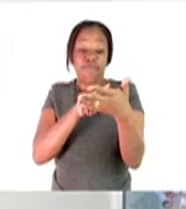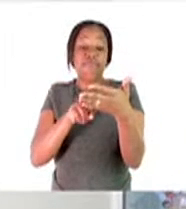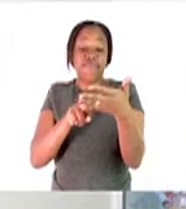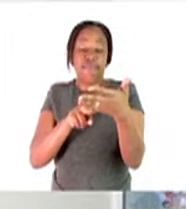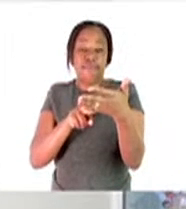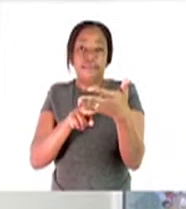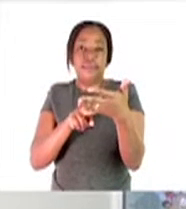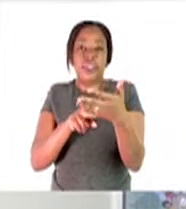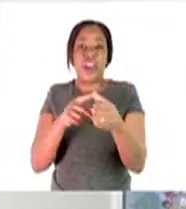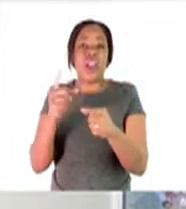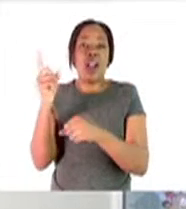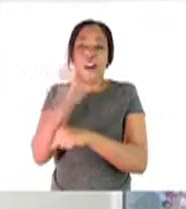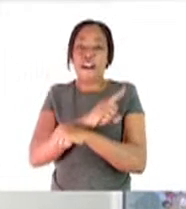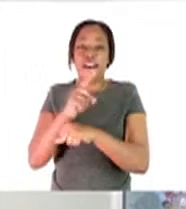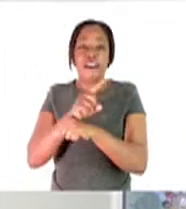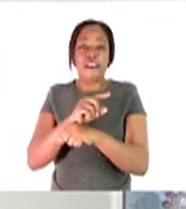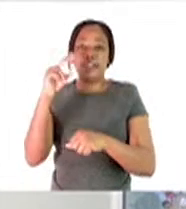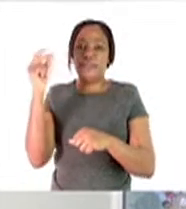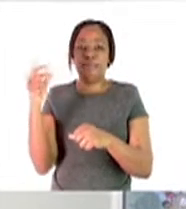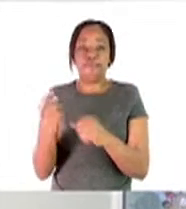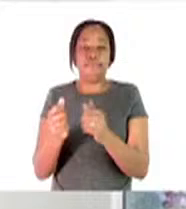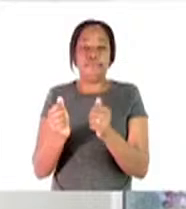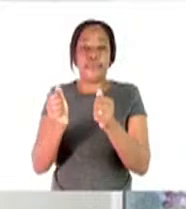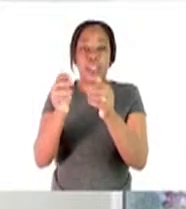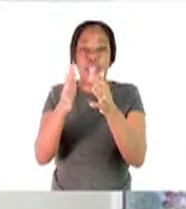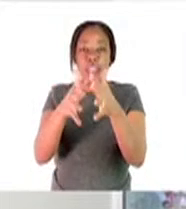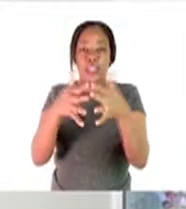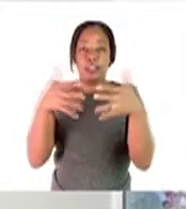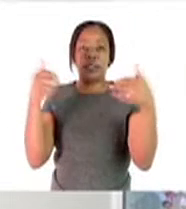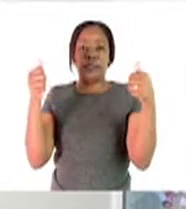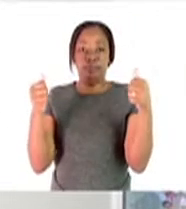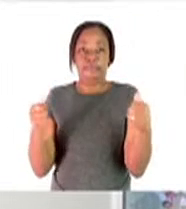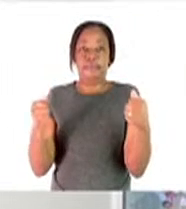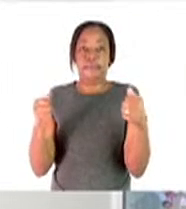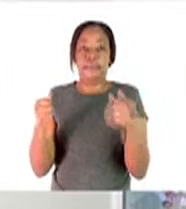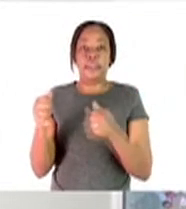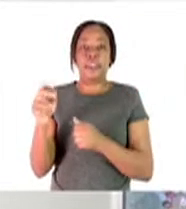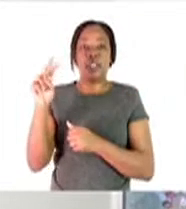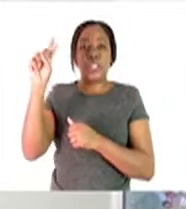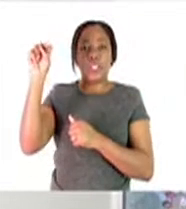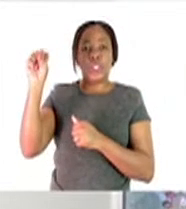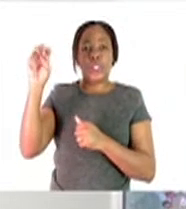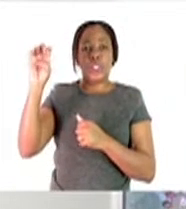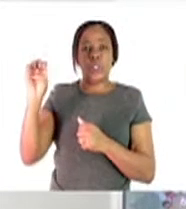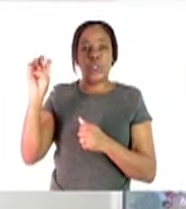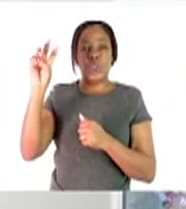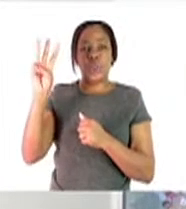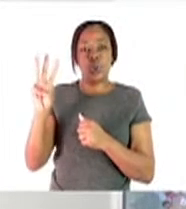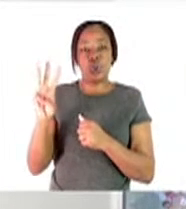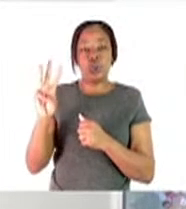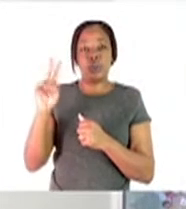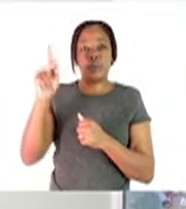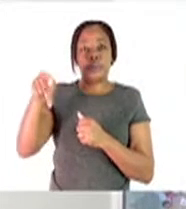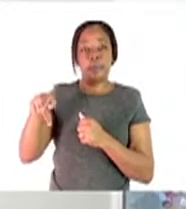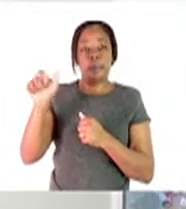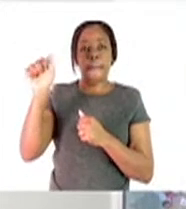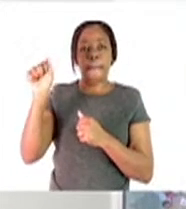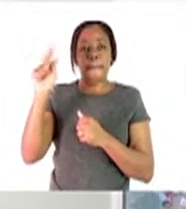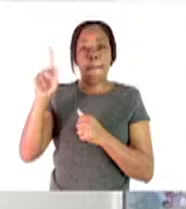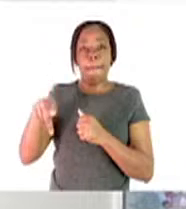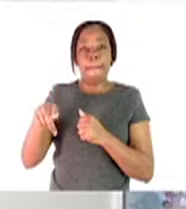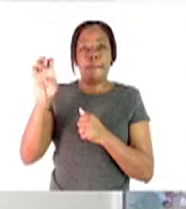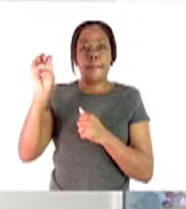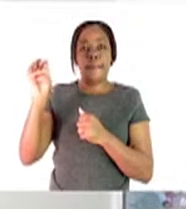newspapers. This is a newspaper. Every day we receive news to update ourselves with the current